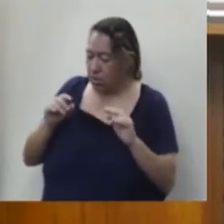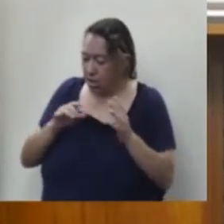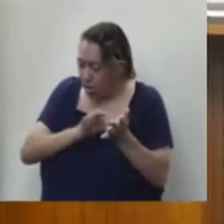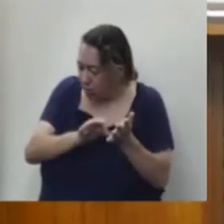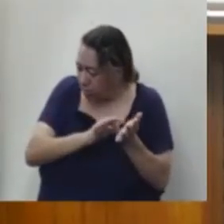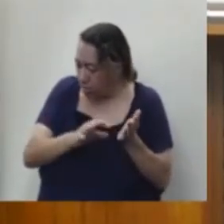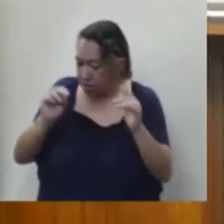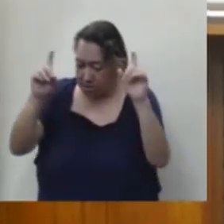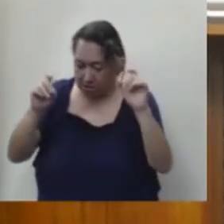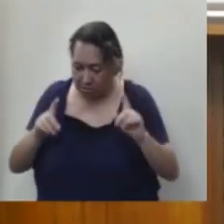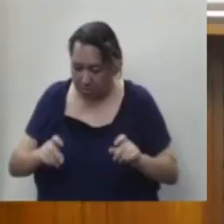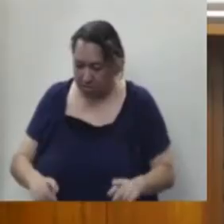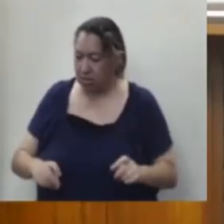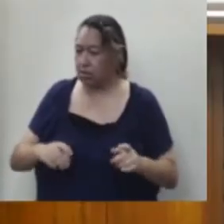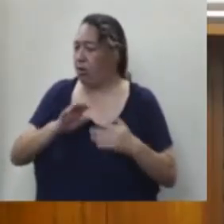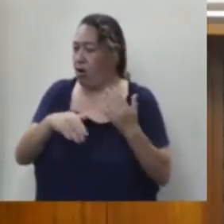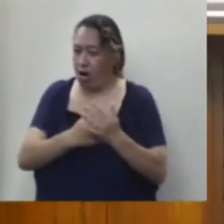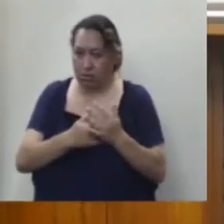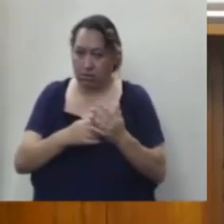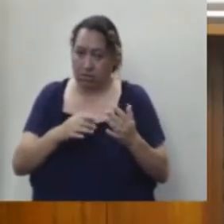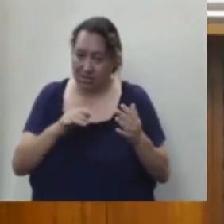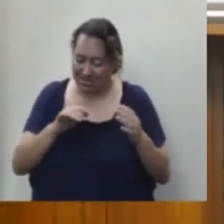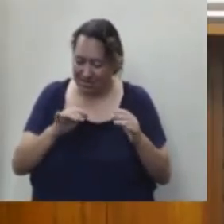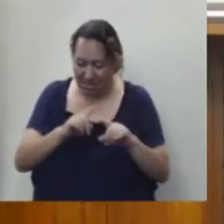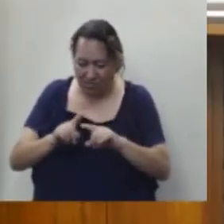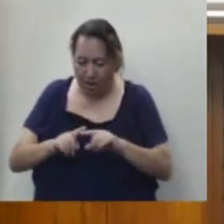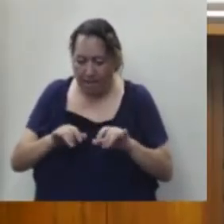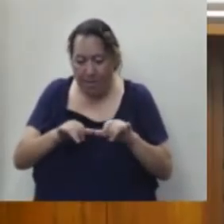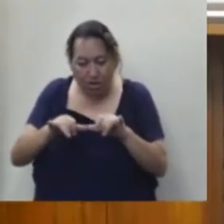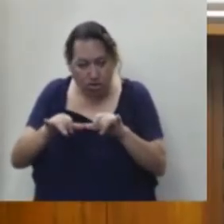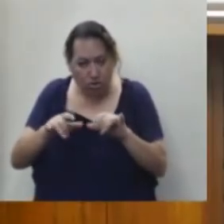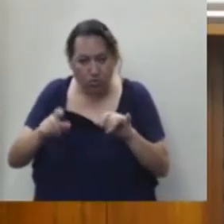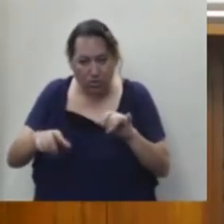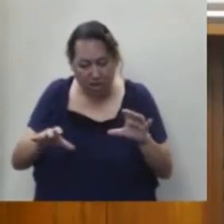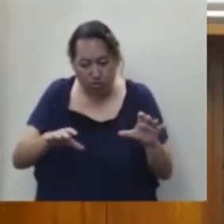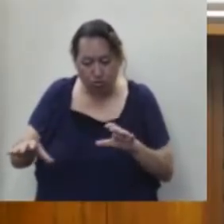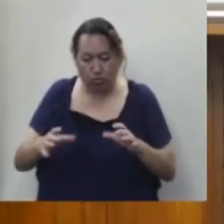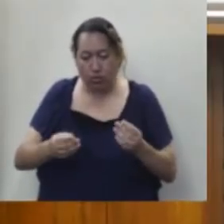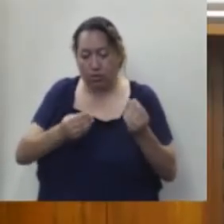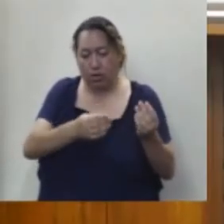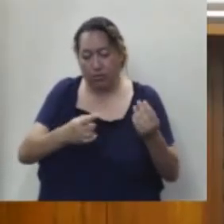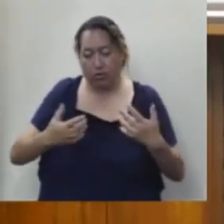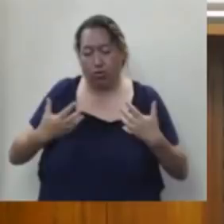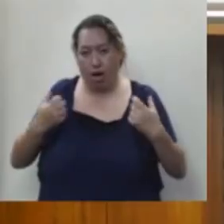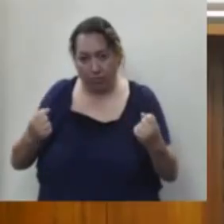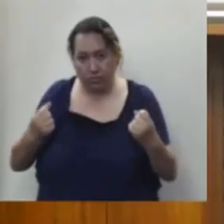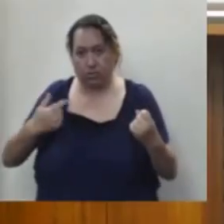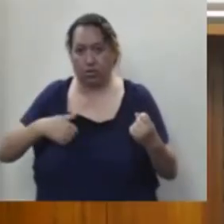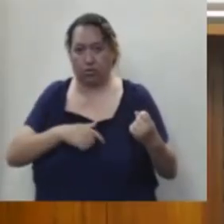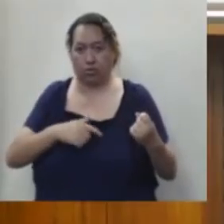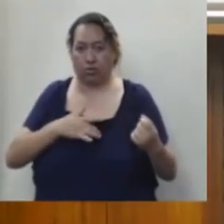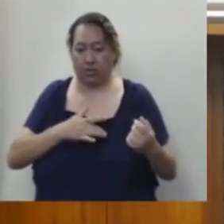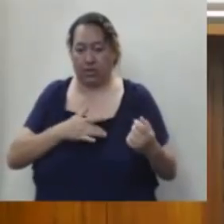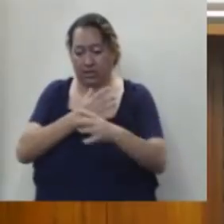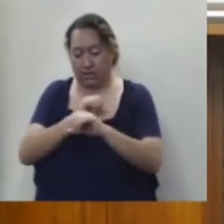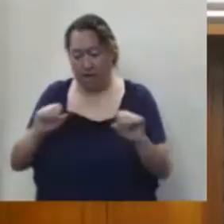to do in order to continue to give us the confidence that we are safe and that